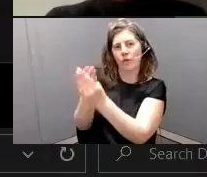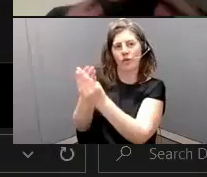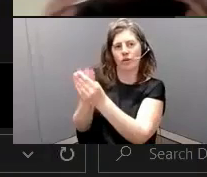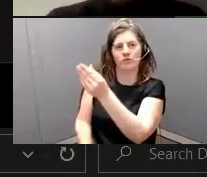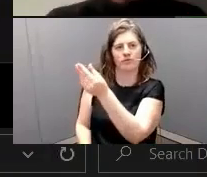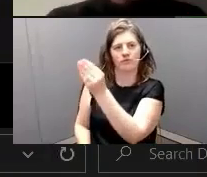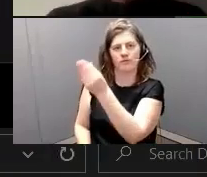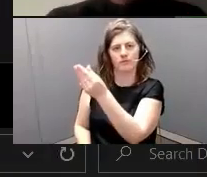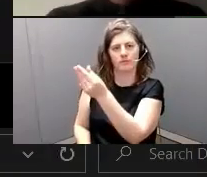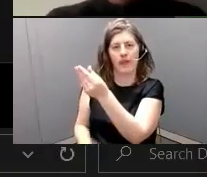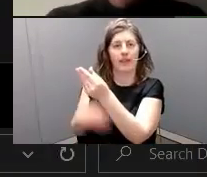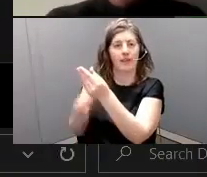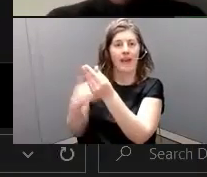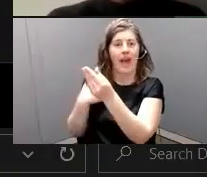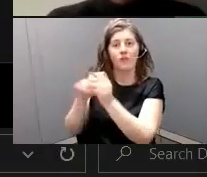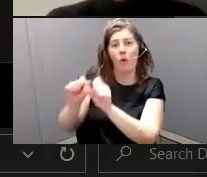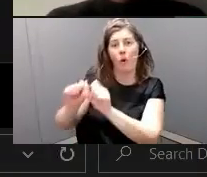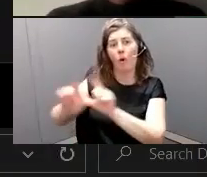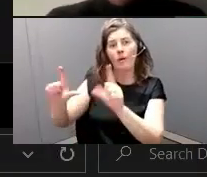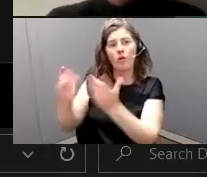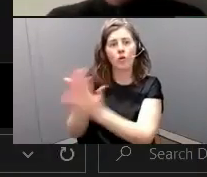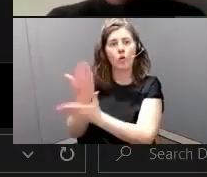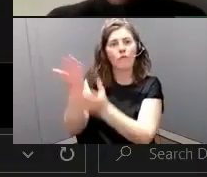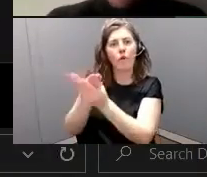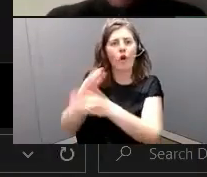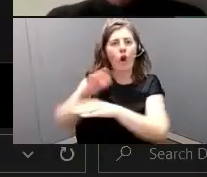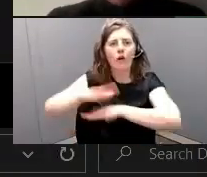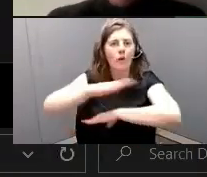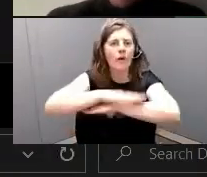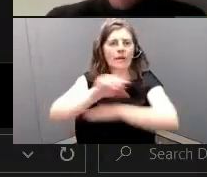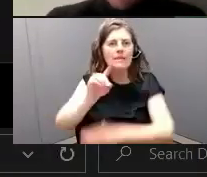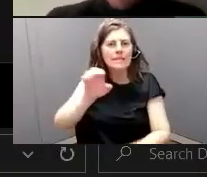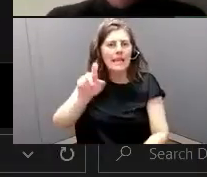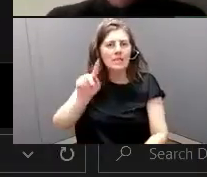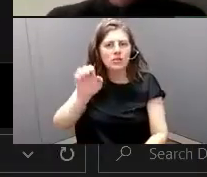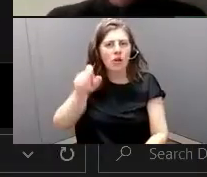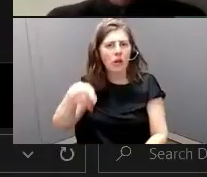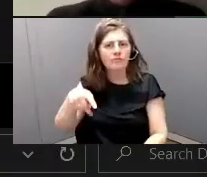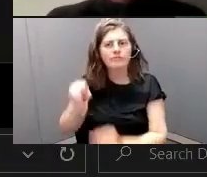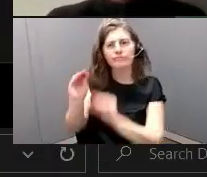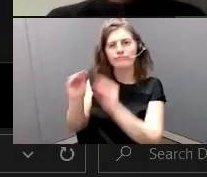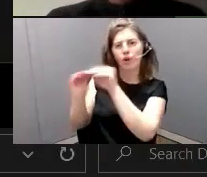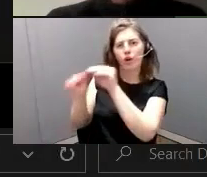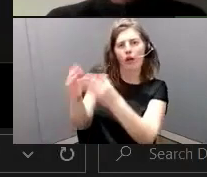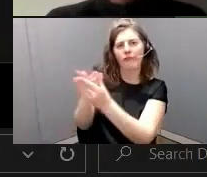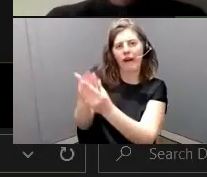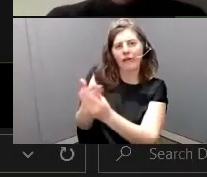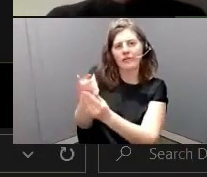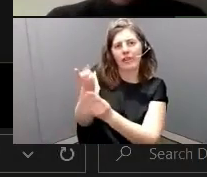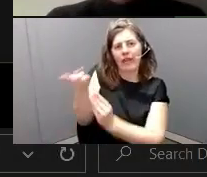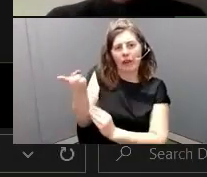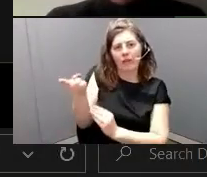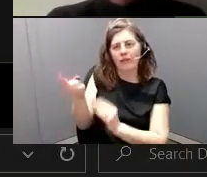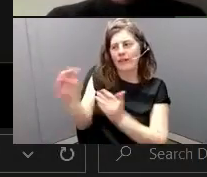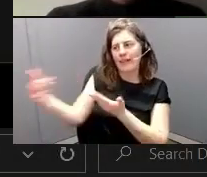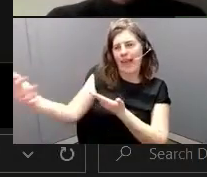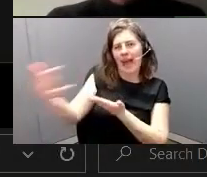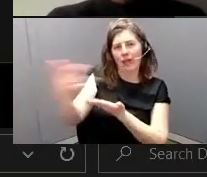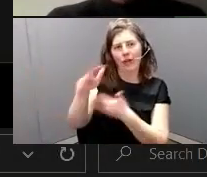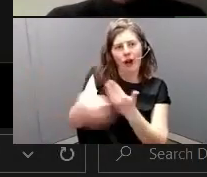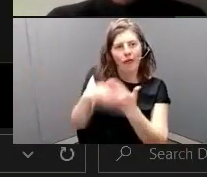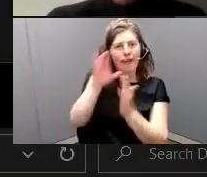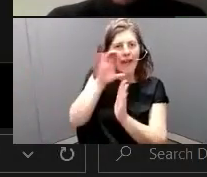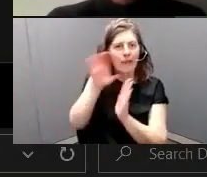Just open up or create a new folder on your desktop and just gather all of the